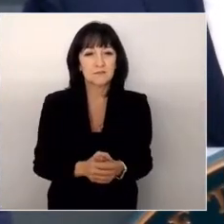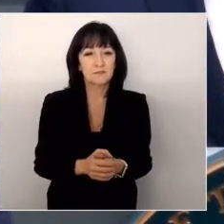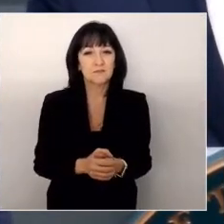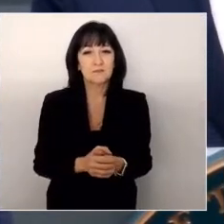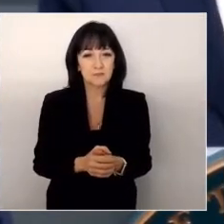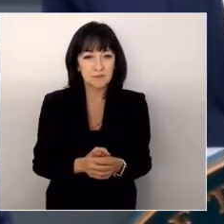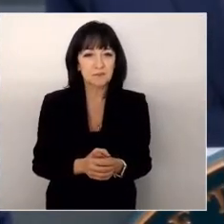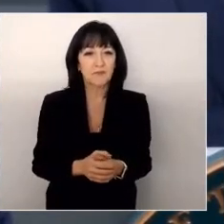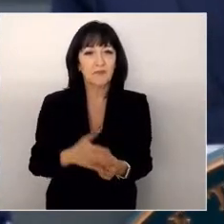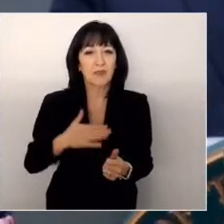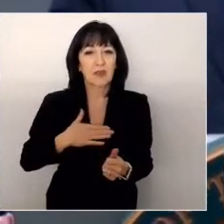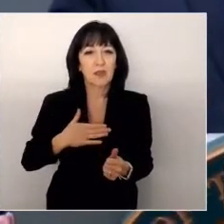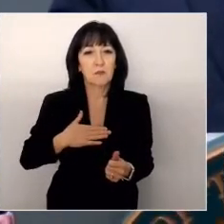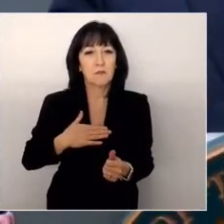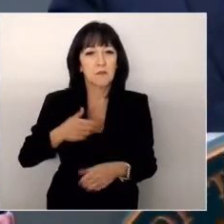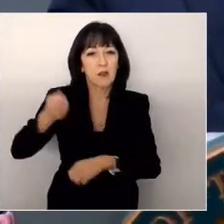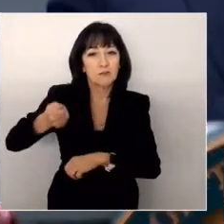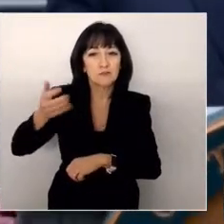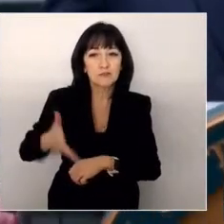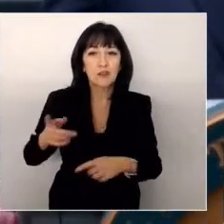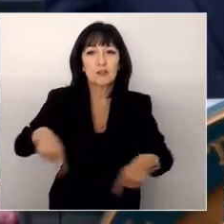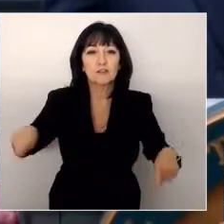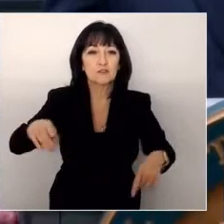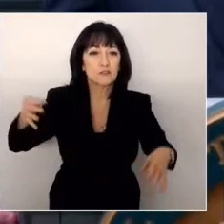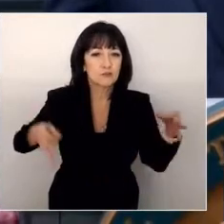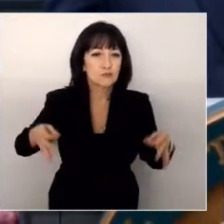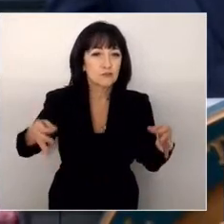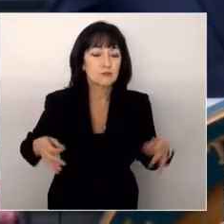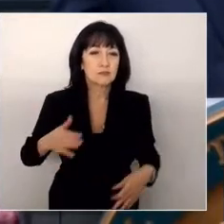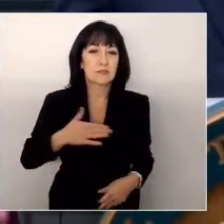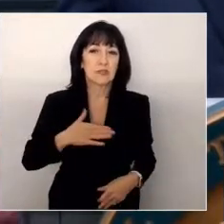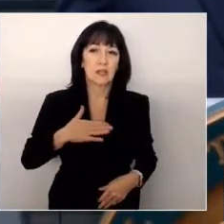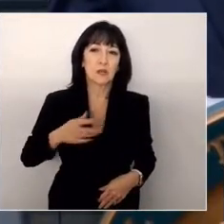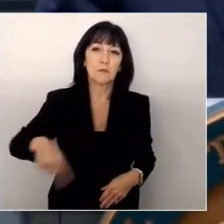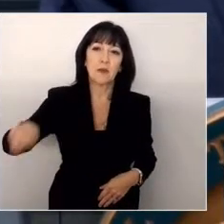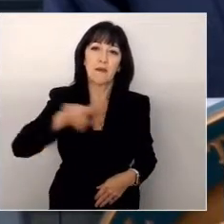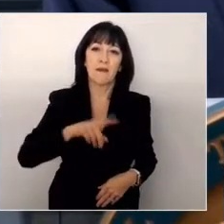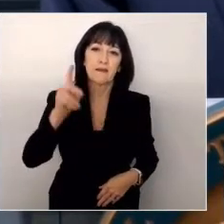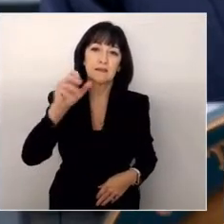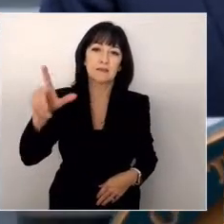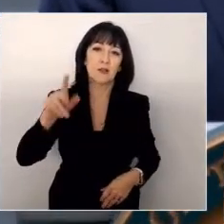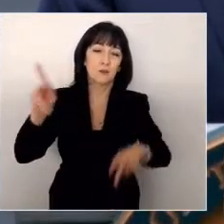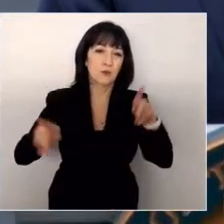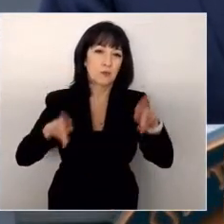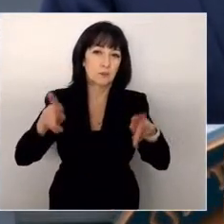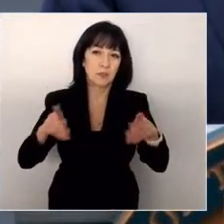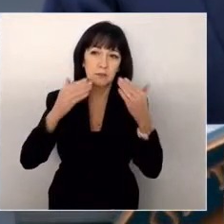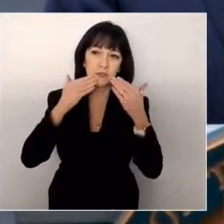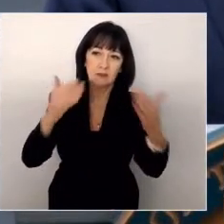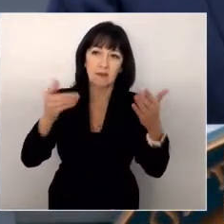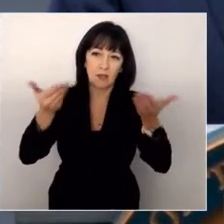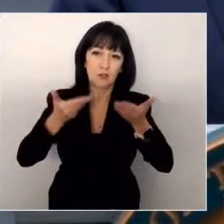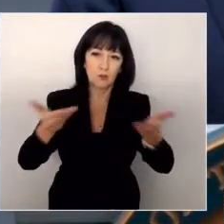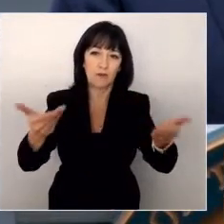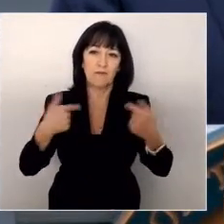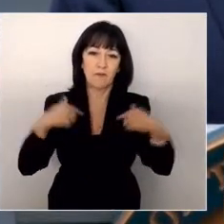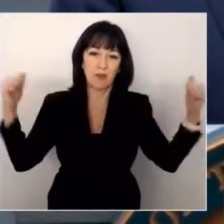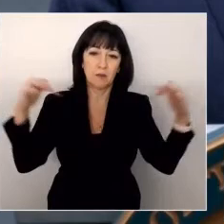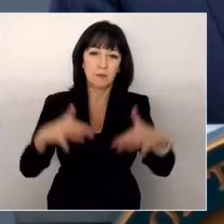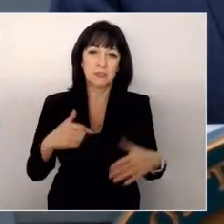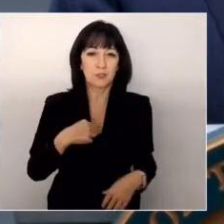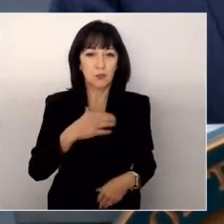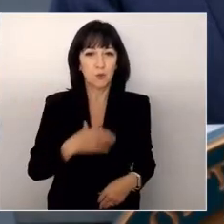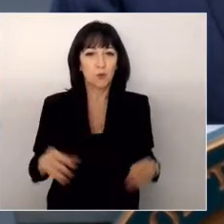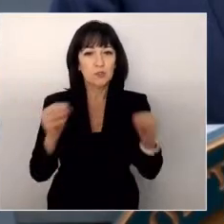and my fellow Delawareans. Thank you for inviting me into the chamber today. I wish we could have more people than are here